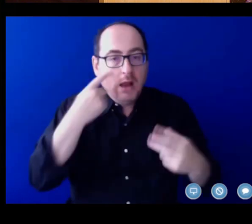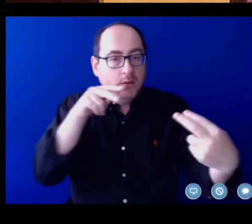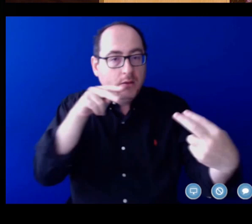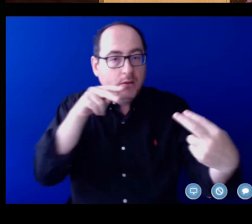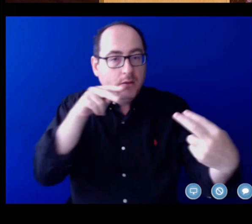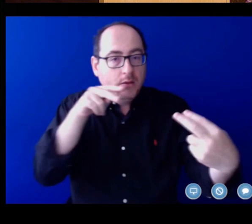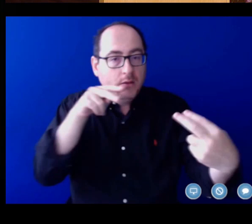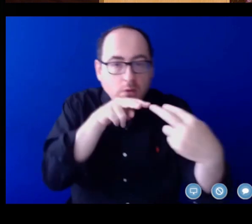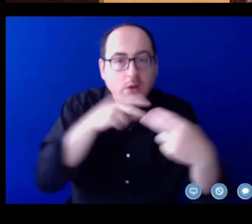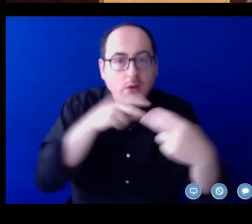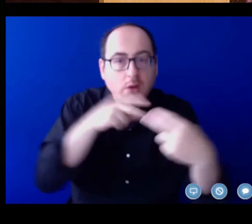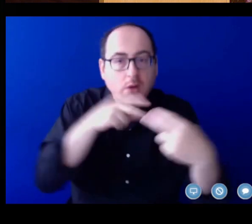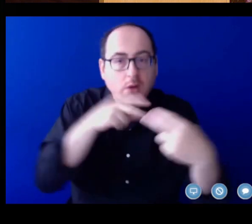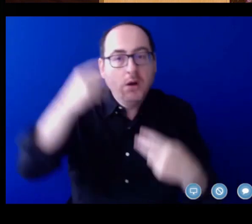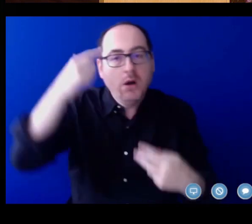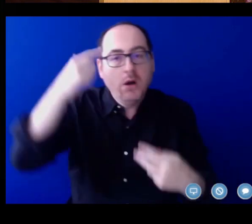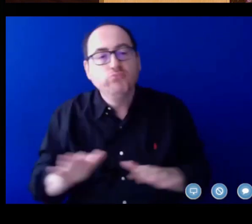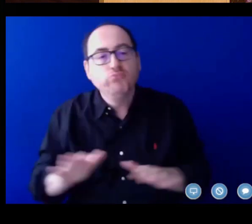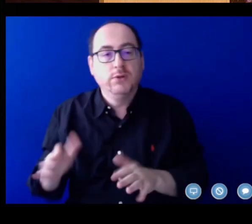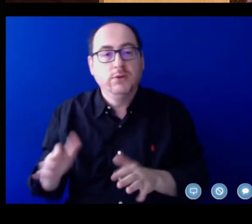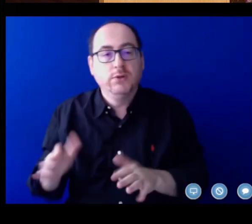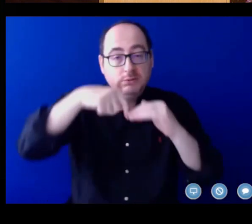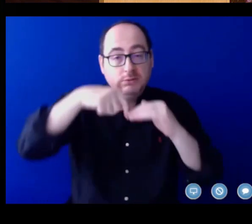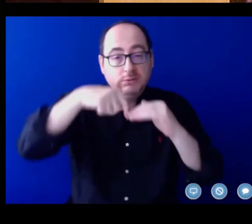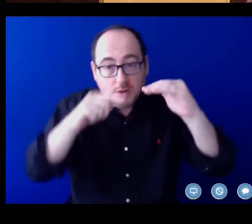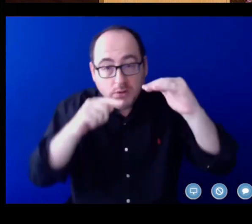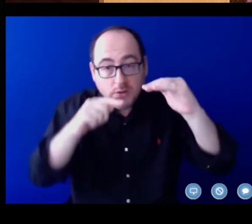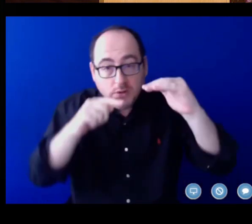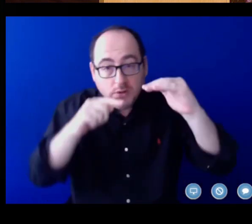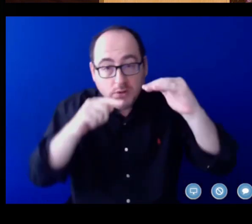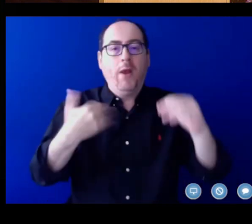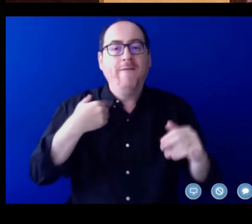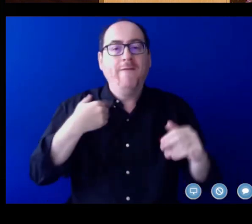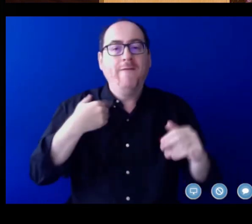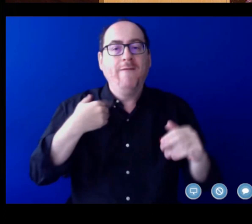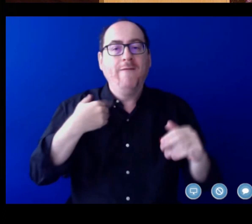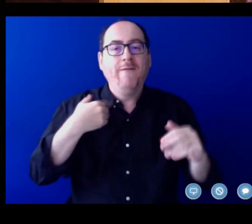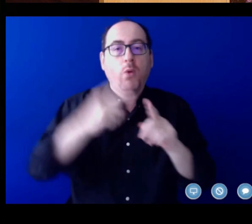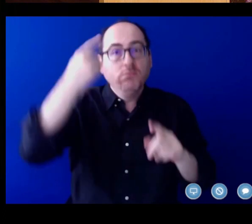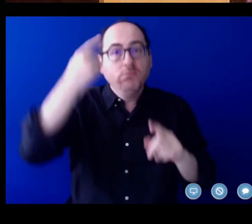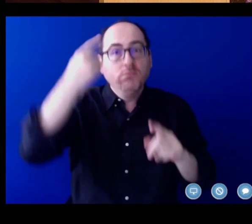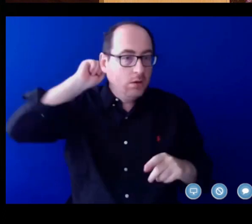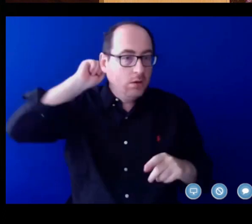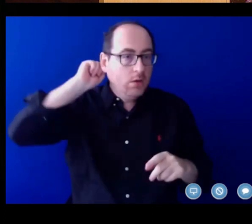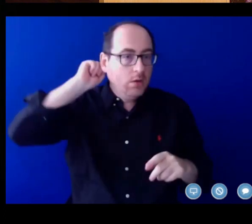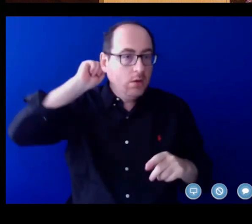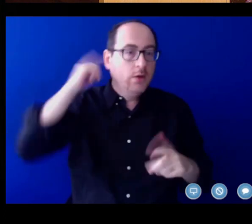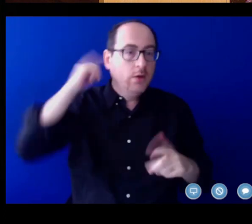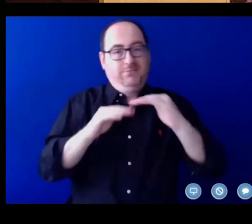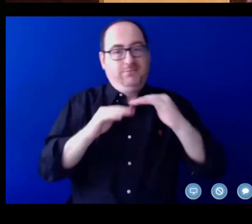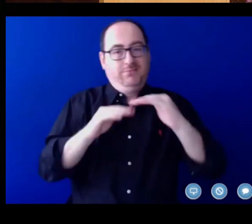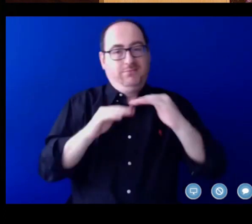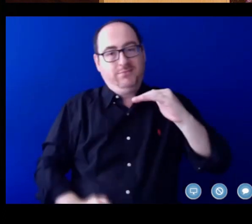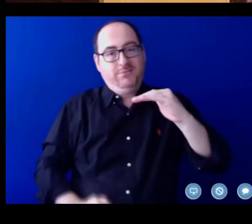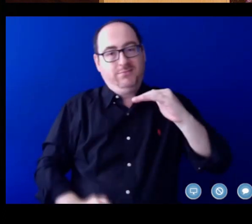adolescence, definitions of insanity, what are people's roles in relation to age, sex, class, occupation and